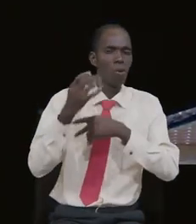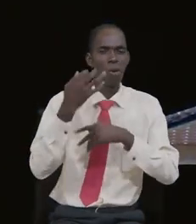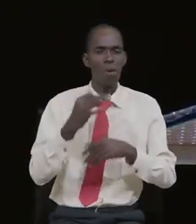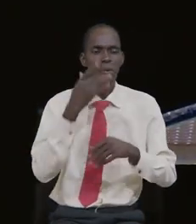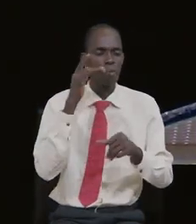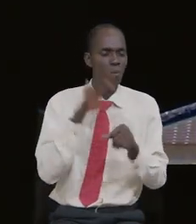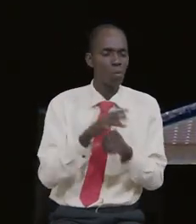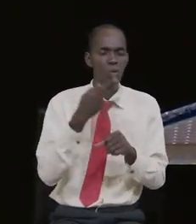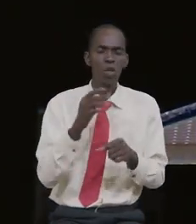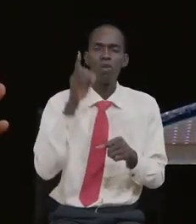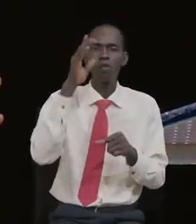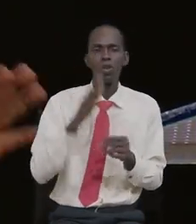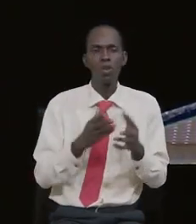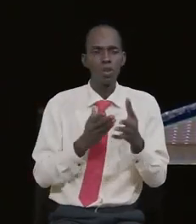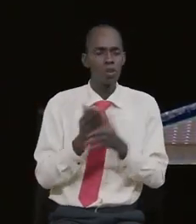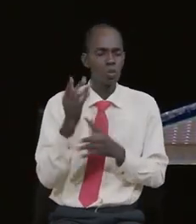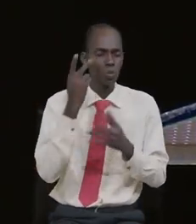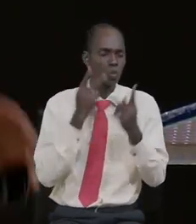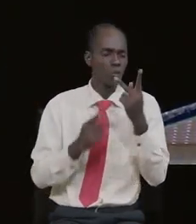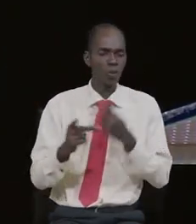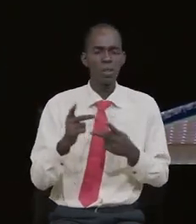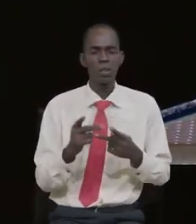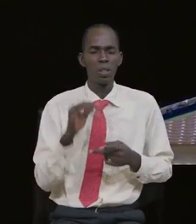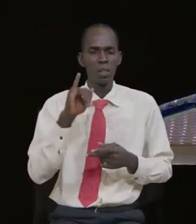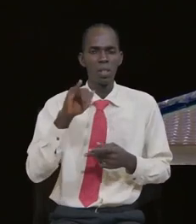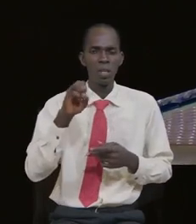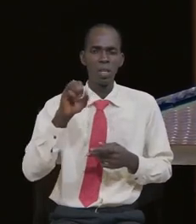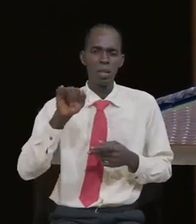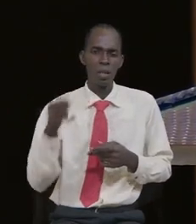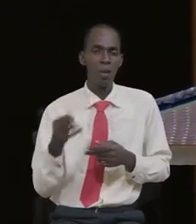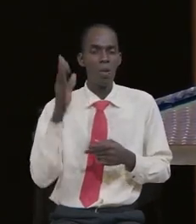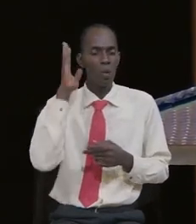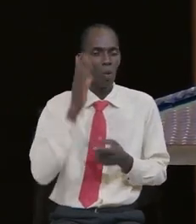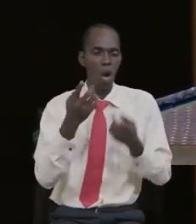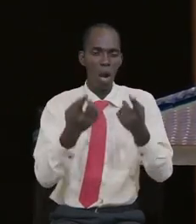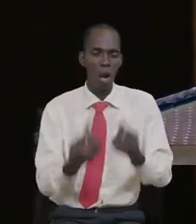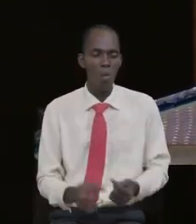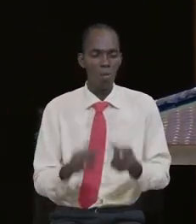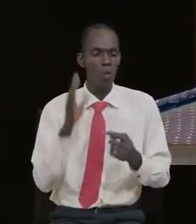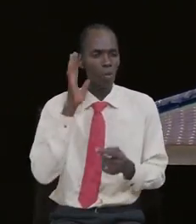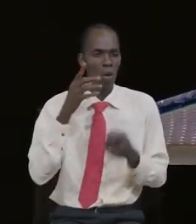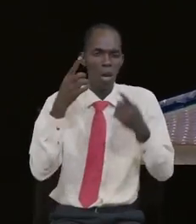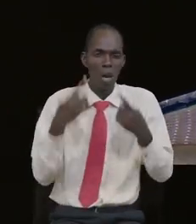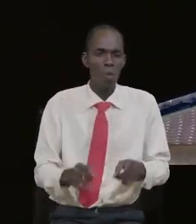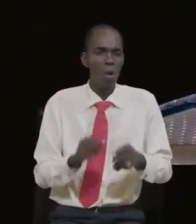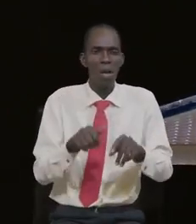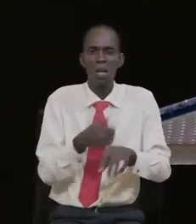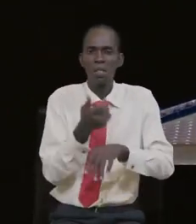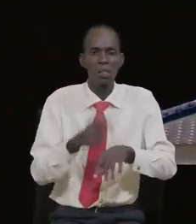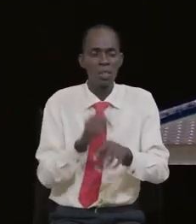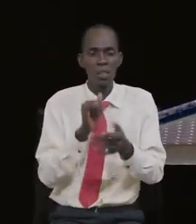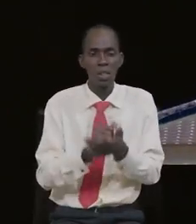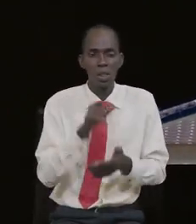God through Isaiah will be fulfilled anytime. That the time will come, there'll be part of the righteous